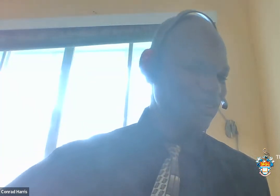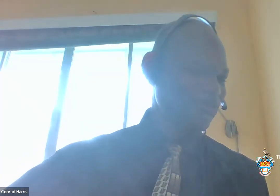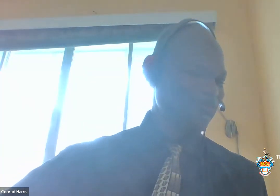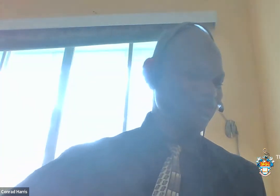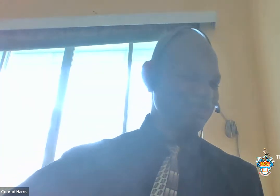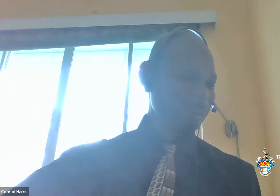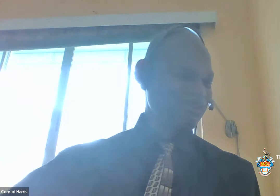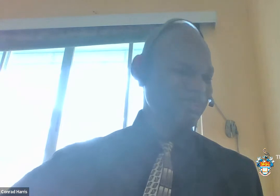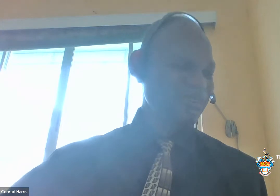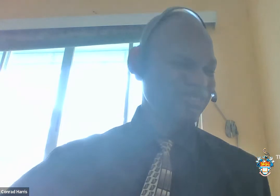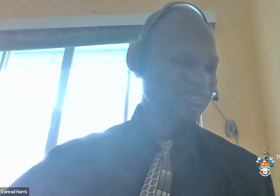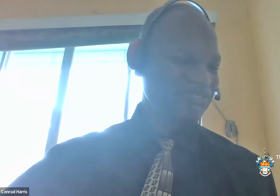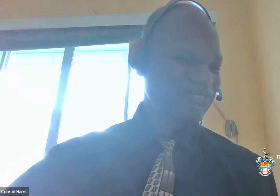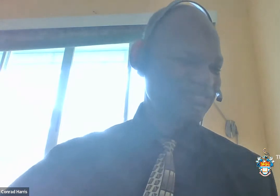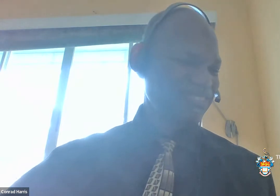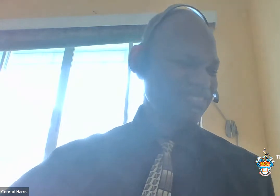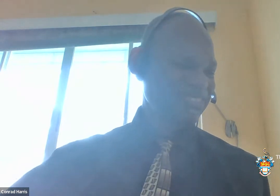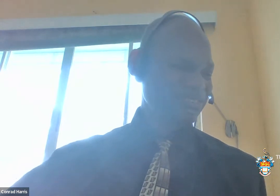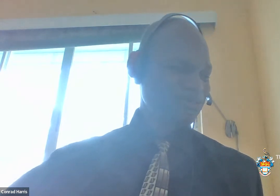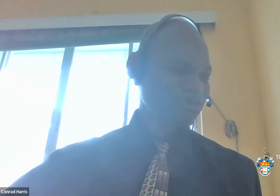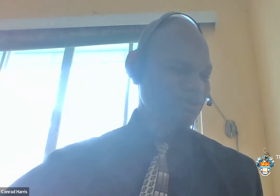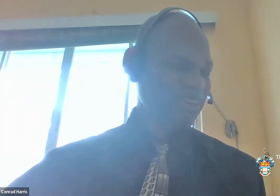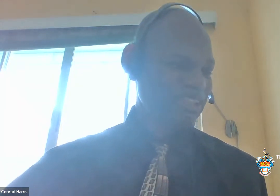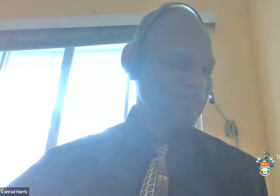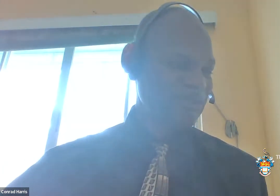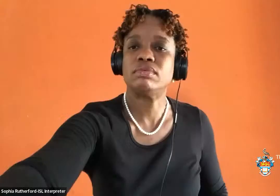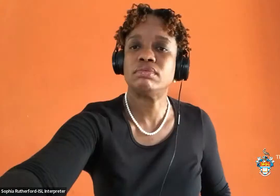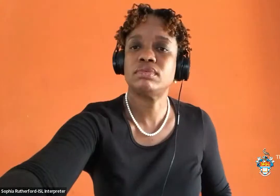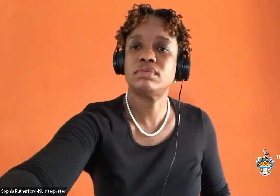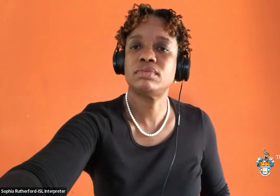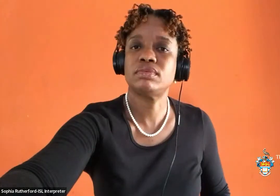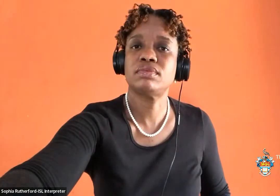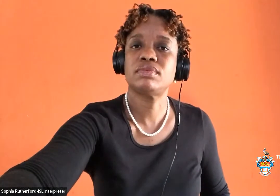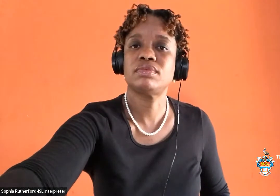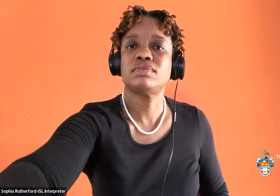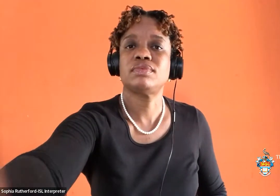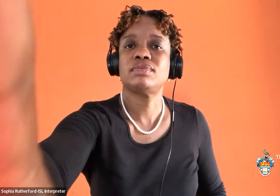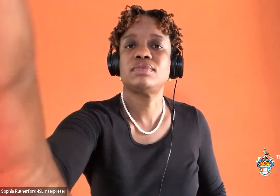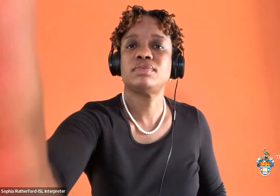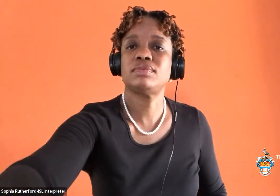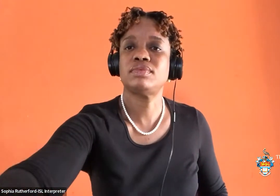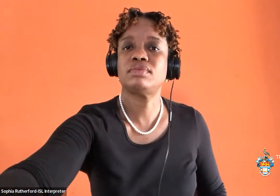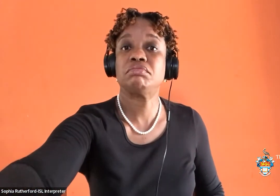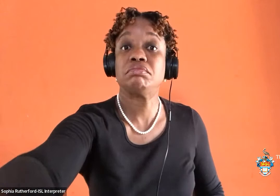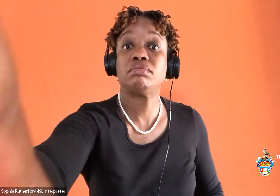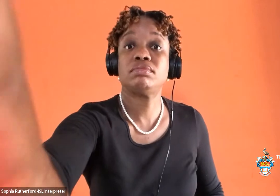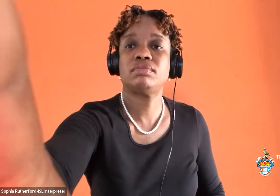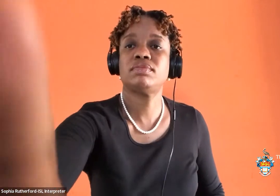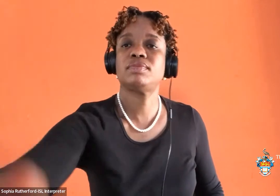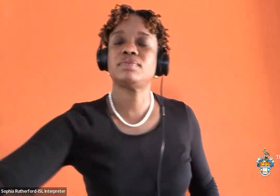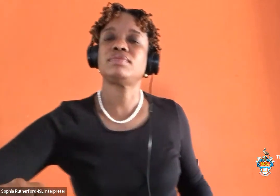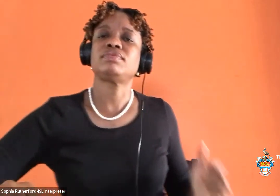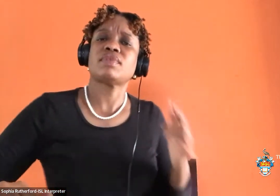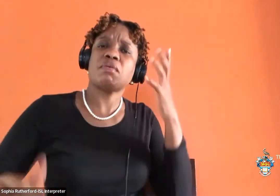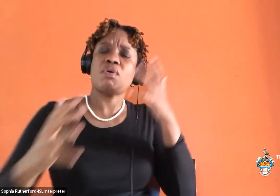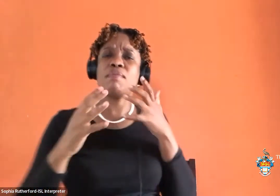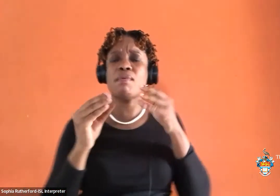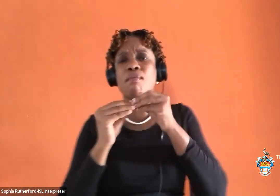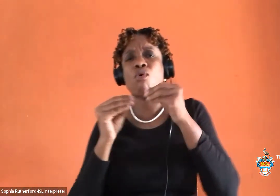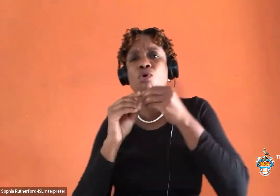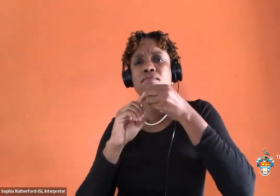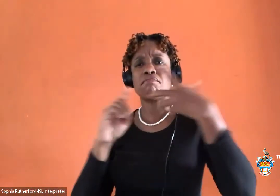issues I would probably want to see you elaborate on was the fact that I think you indicated